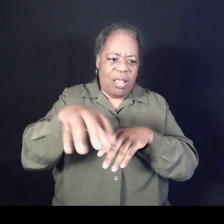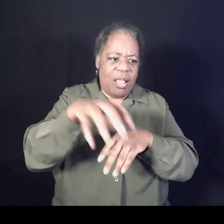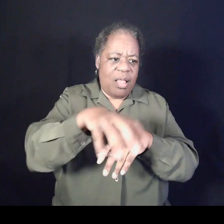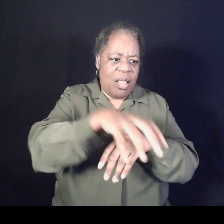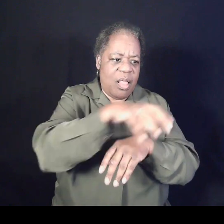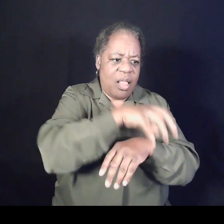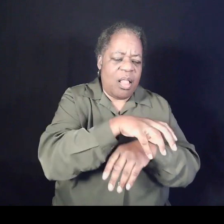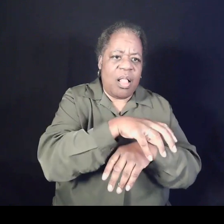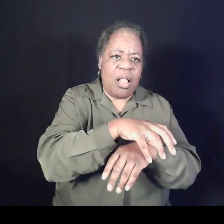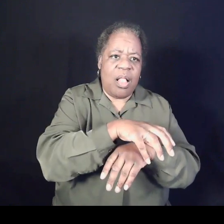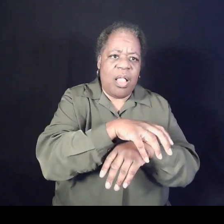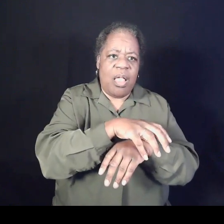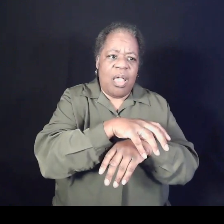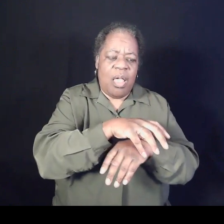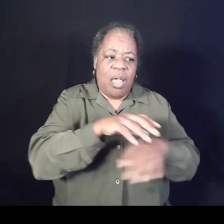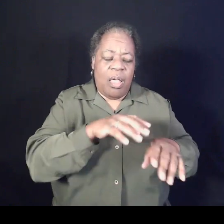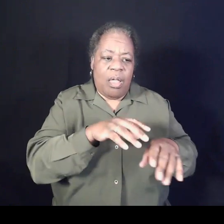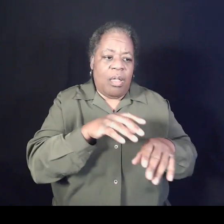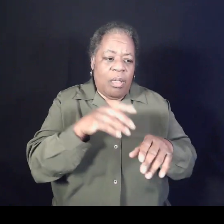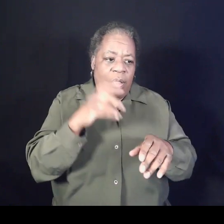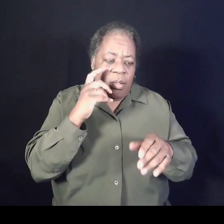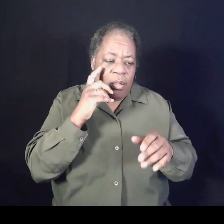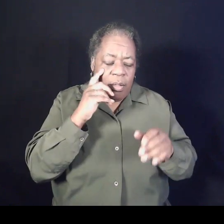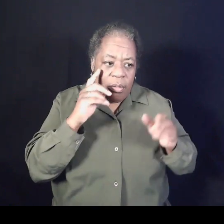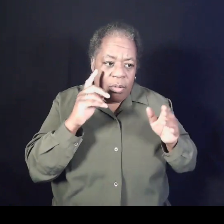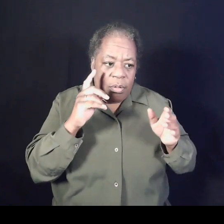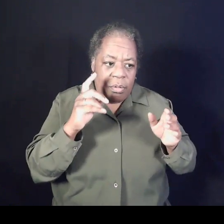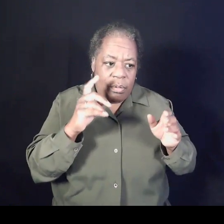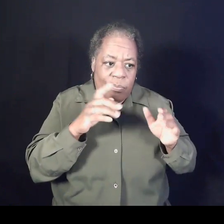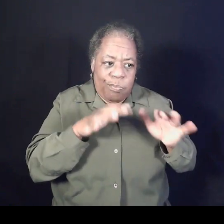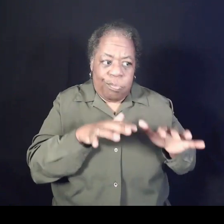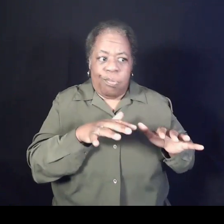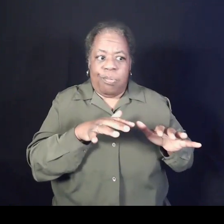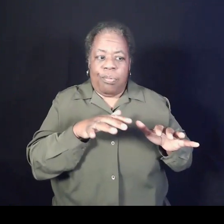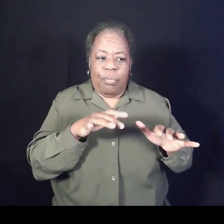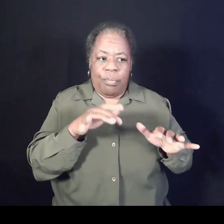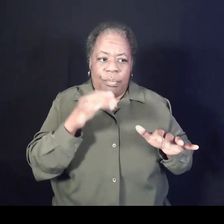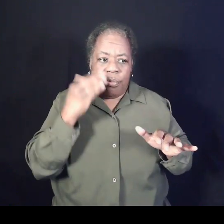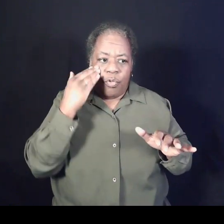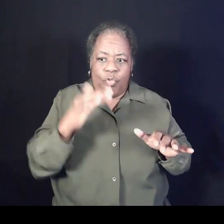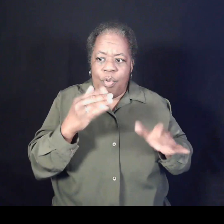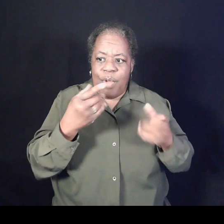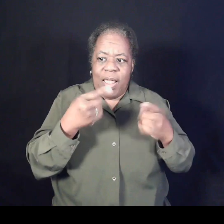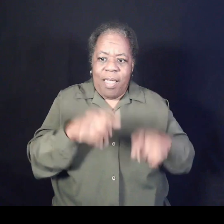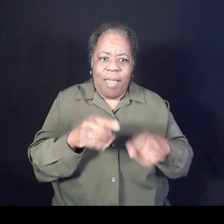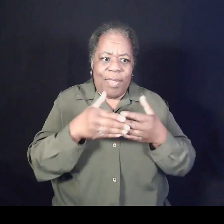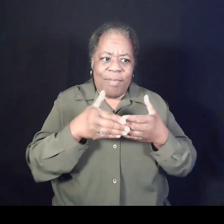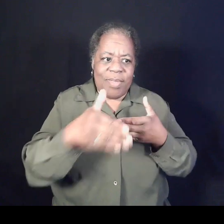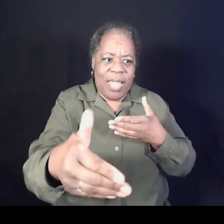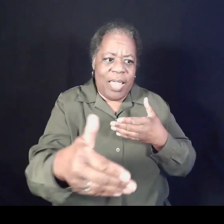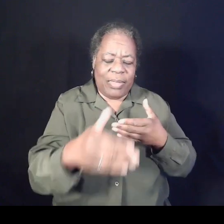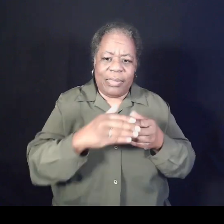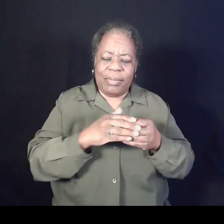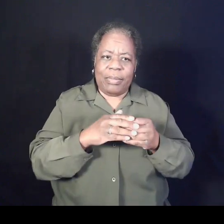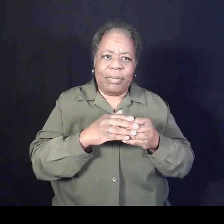world are on high alert, not knowing what will happen next and where it might lead.